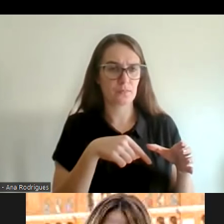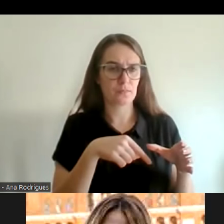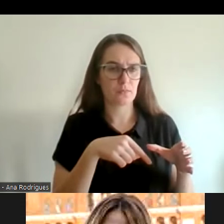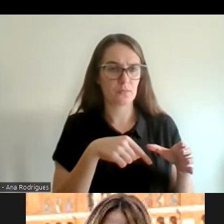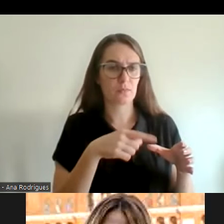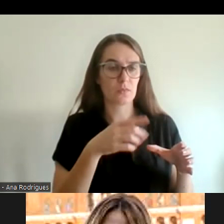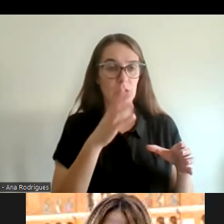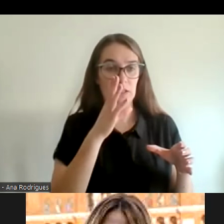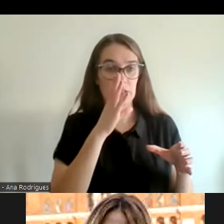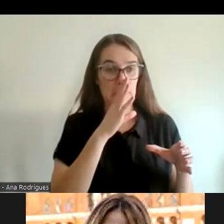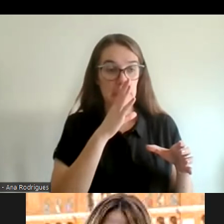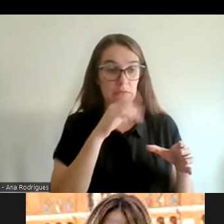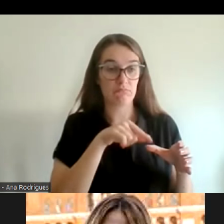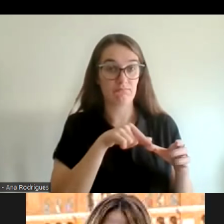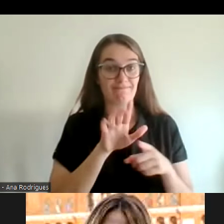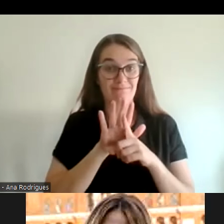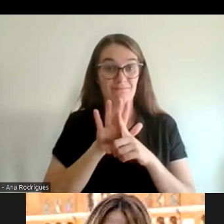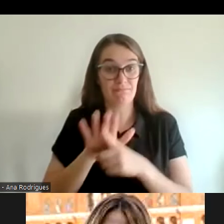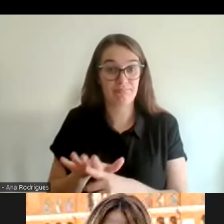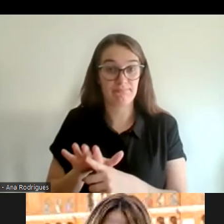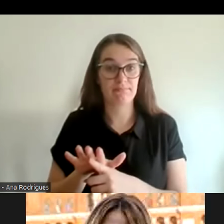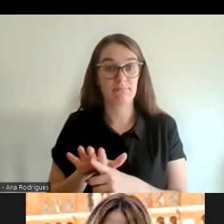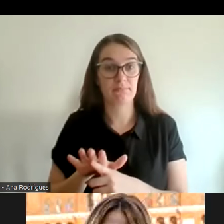represses all of